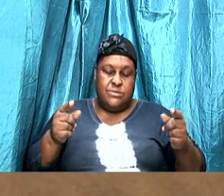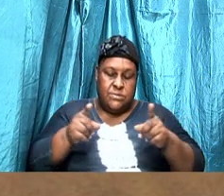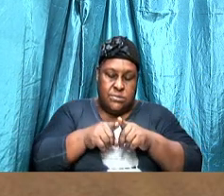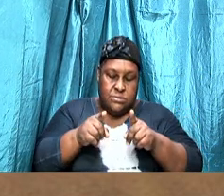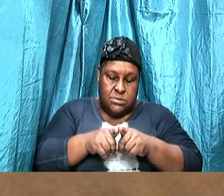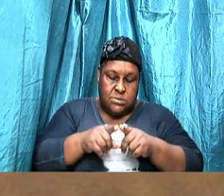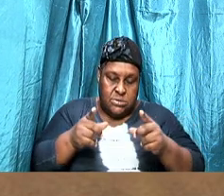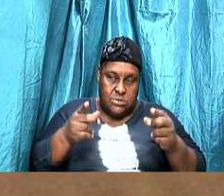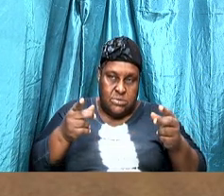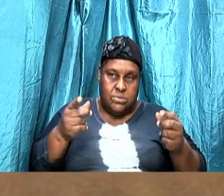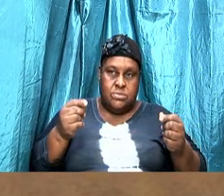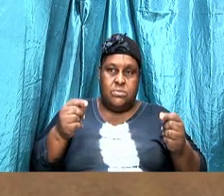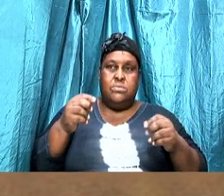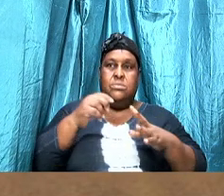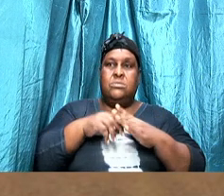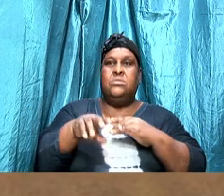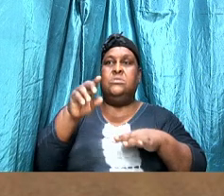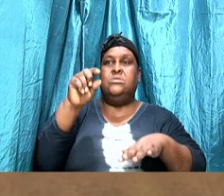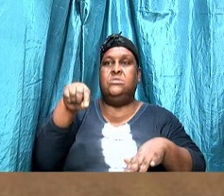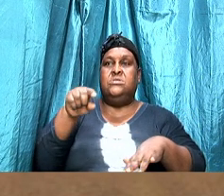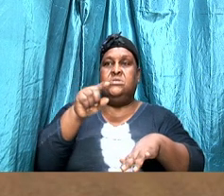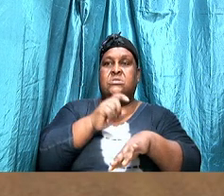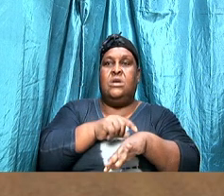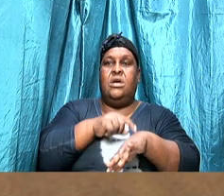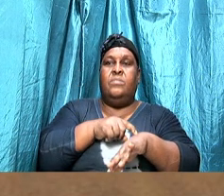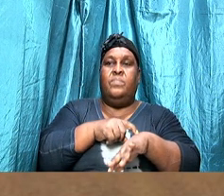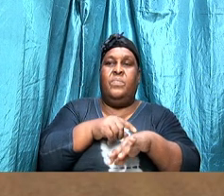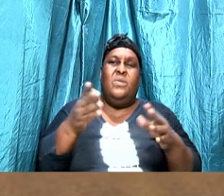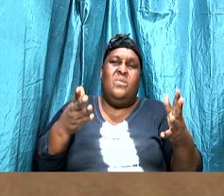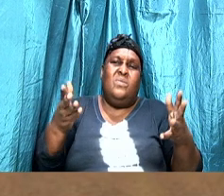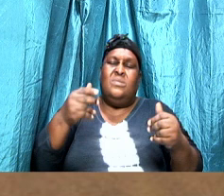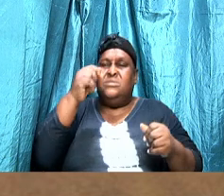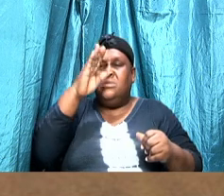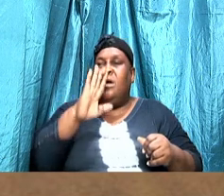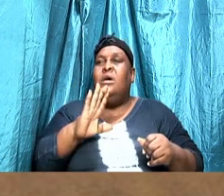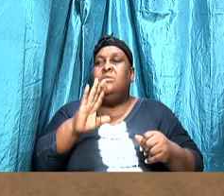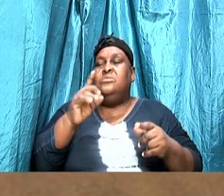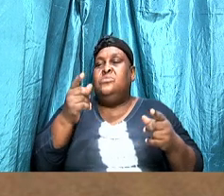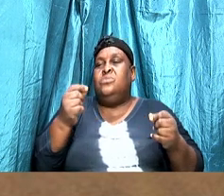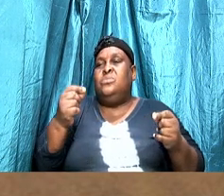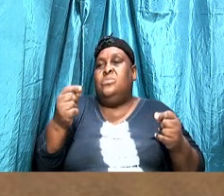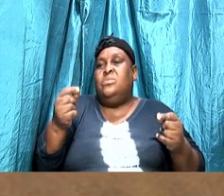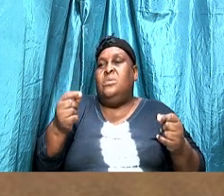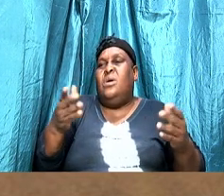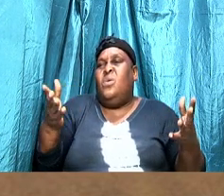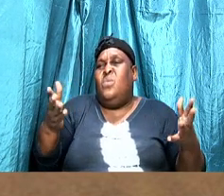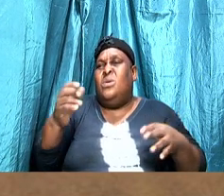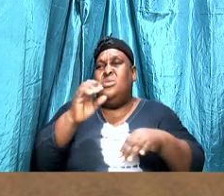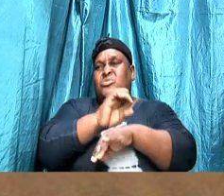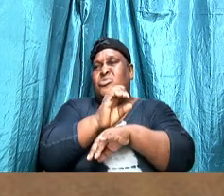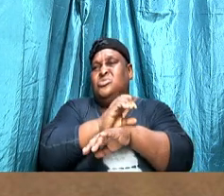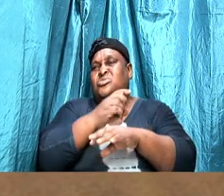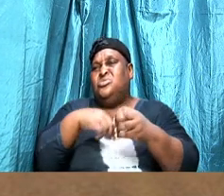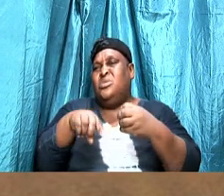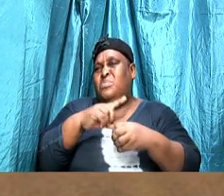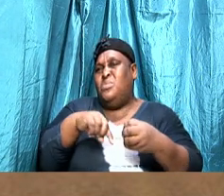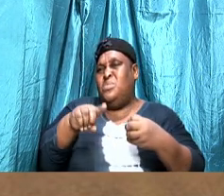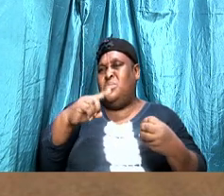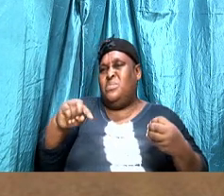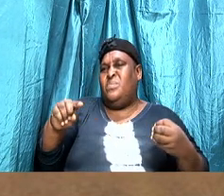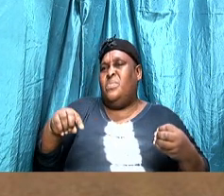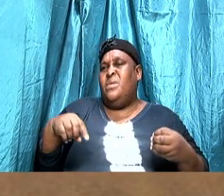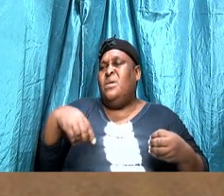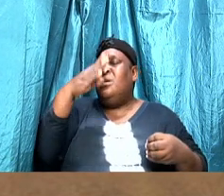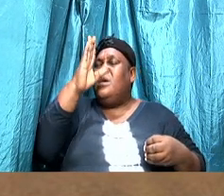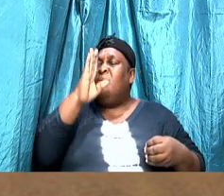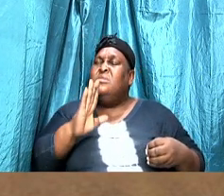relates to in this time. A lot of time people ask, what is God doing? And, you know, what is the church about? The church is there to